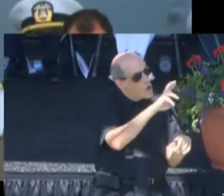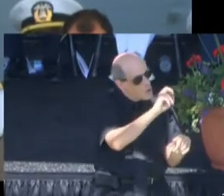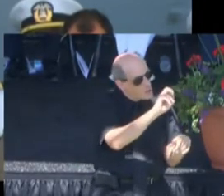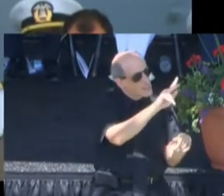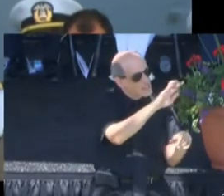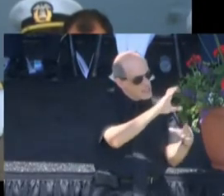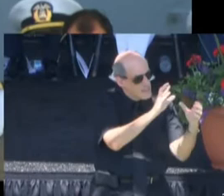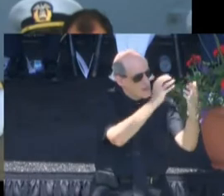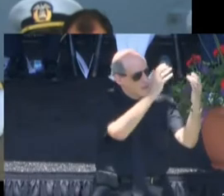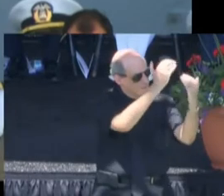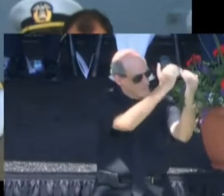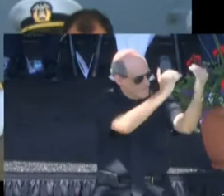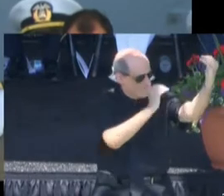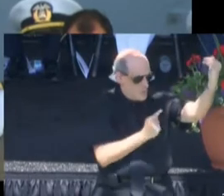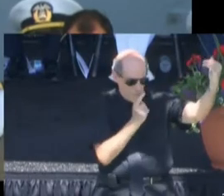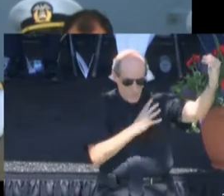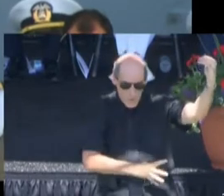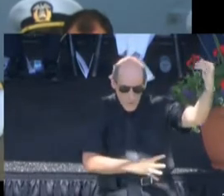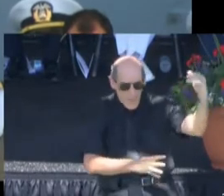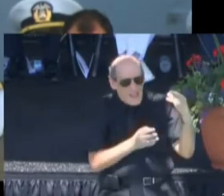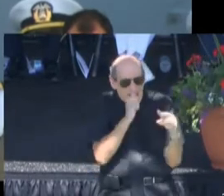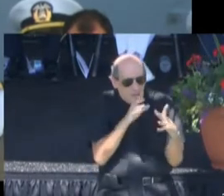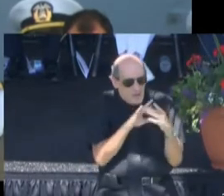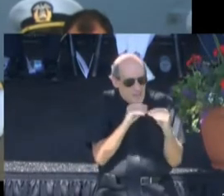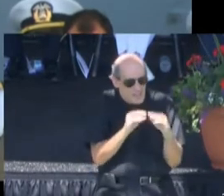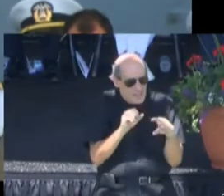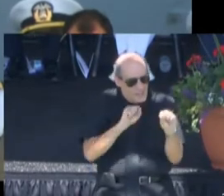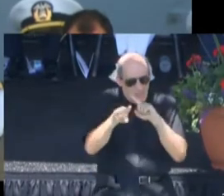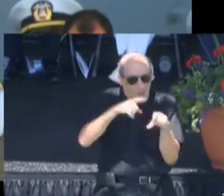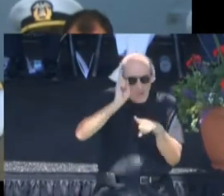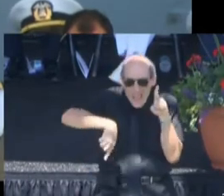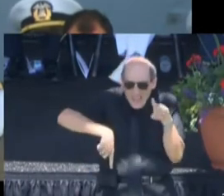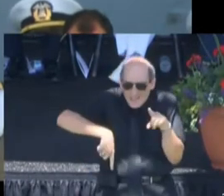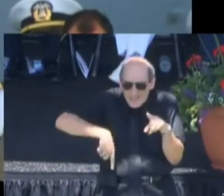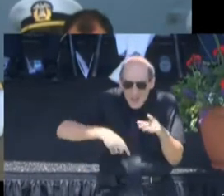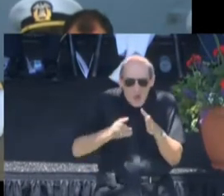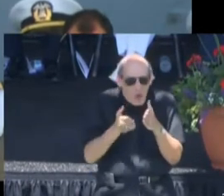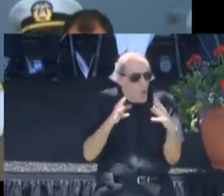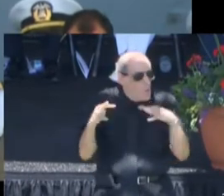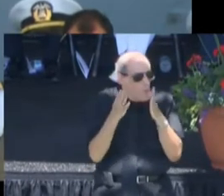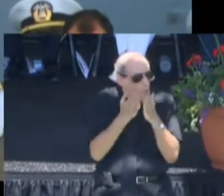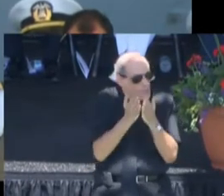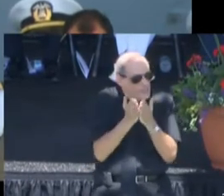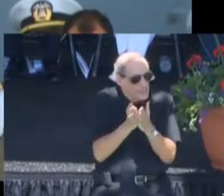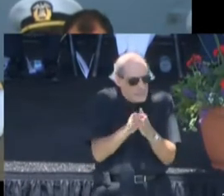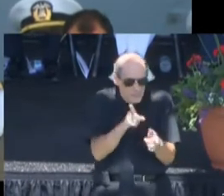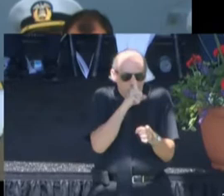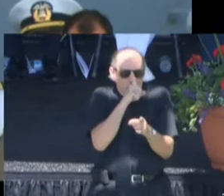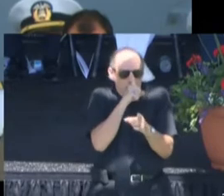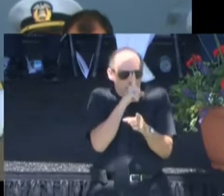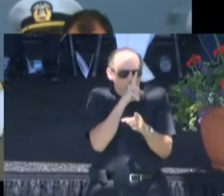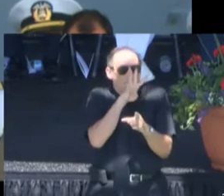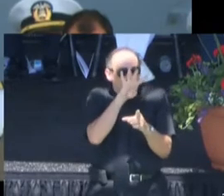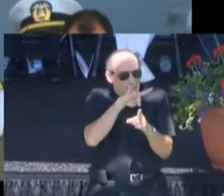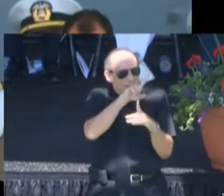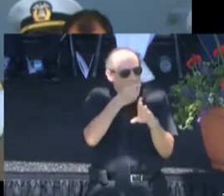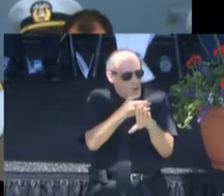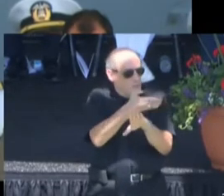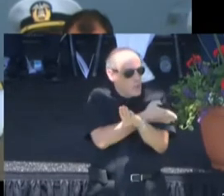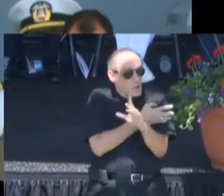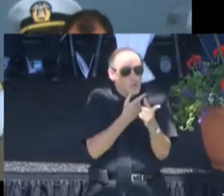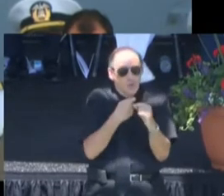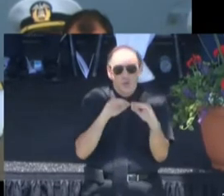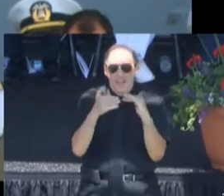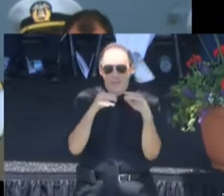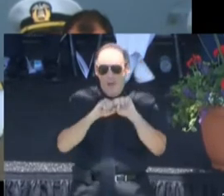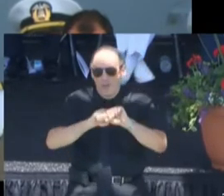SIPRNet at the Academy. There's no way to get secret message traffic, and warship movements are classified 48 hours in advance. So we would wind up sending emails